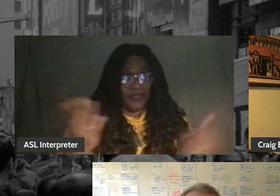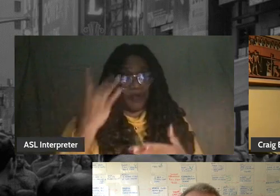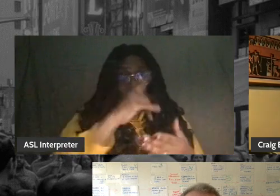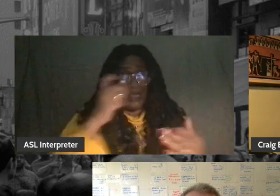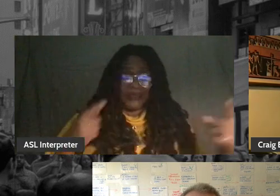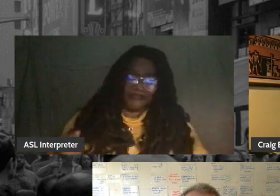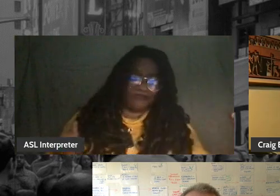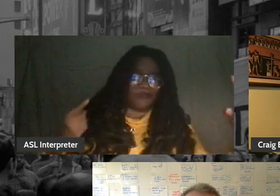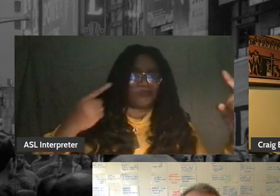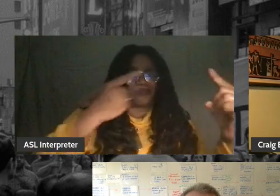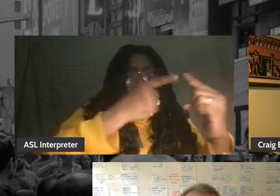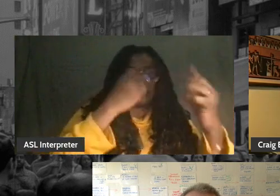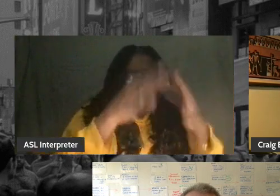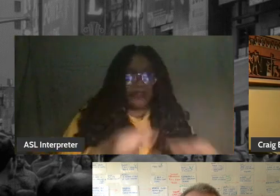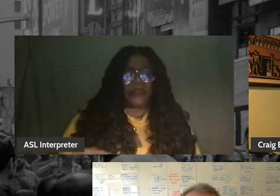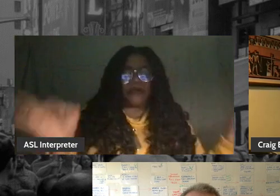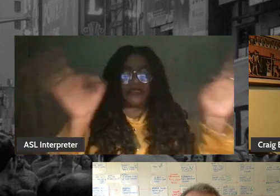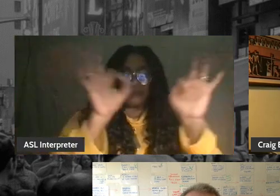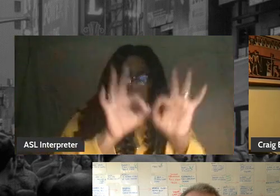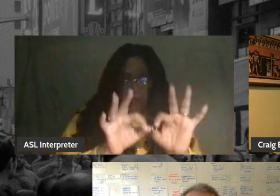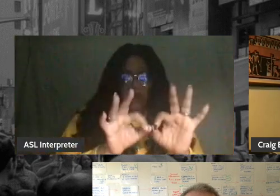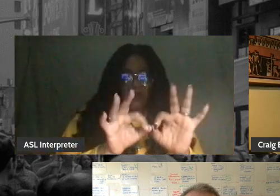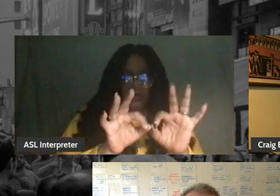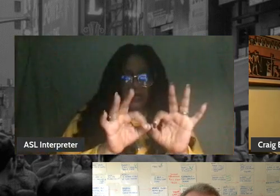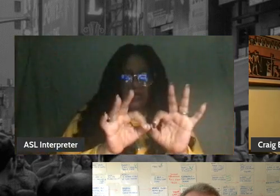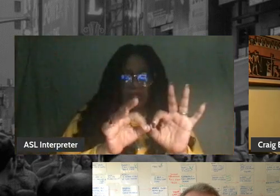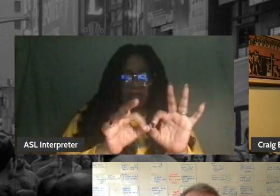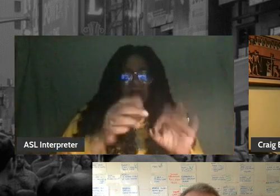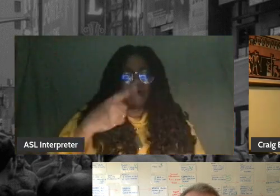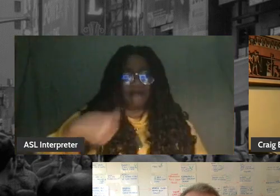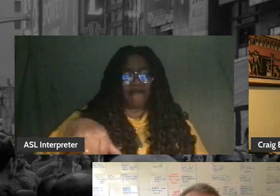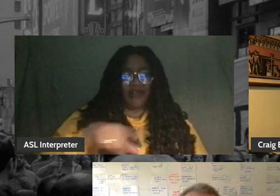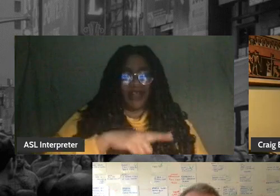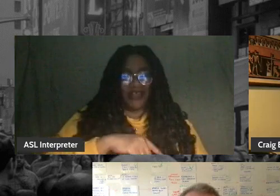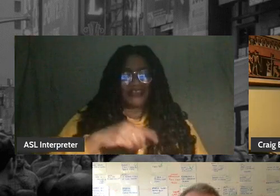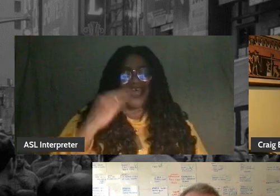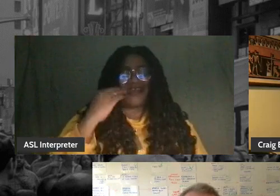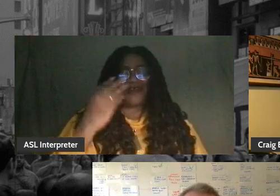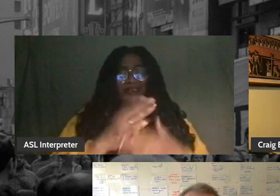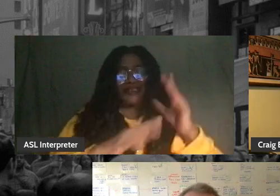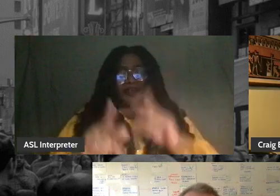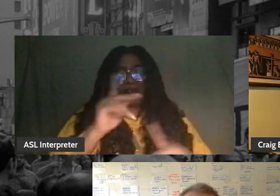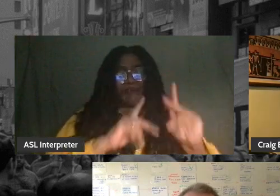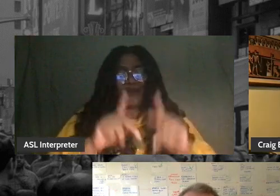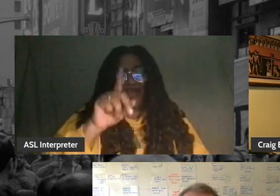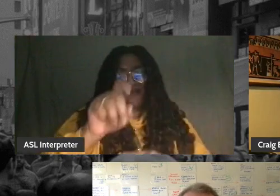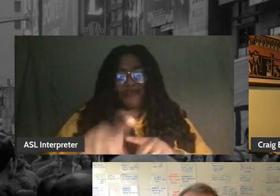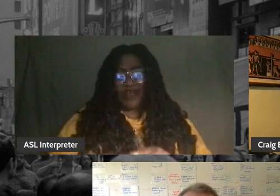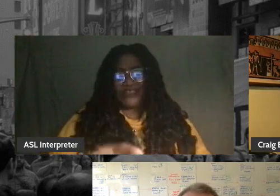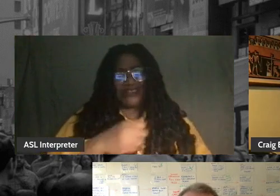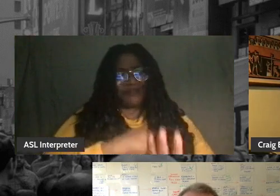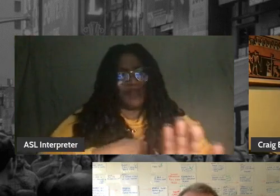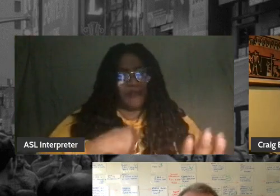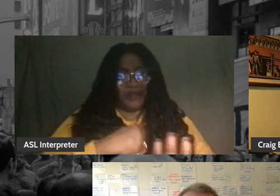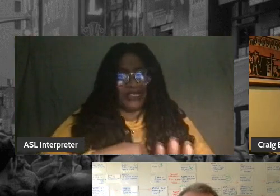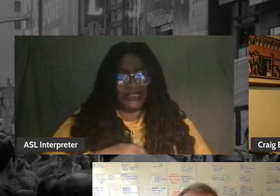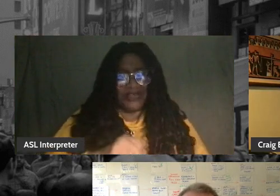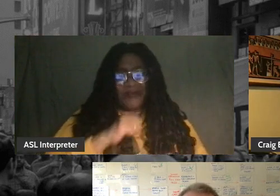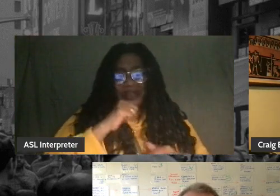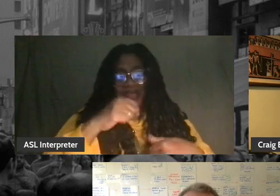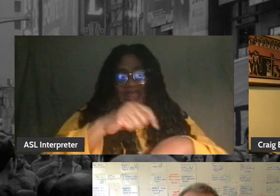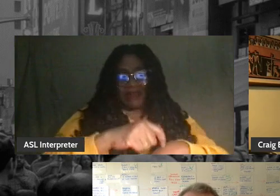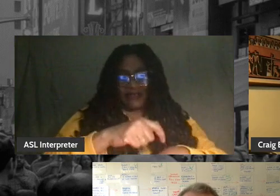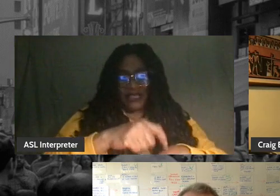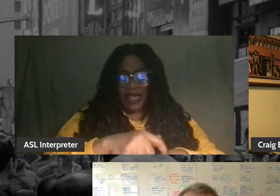that's important and passionate to us. I do know that some of you had questions, and I'm really sorry that we haven't had time